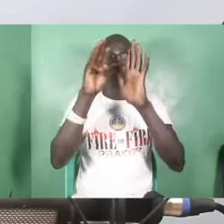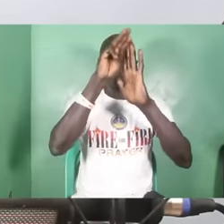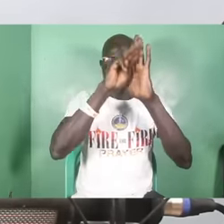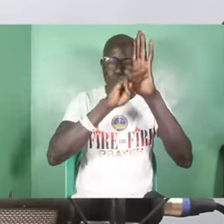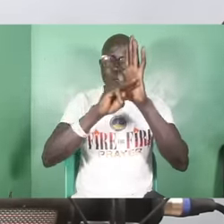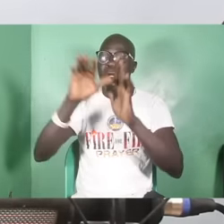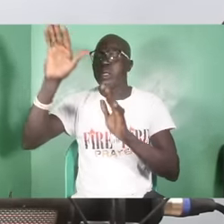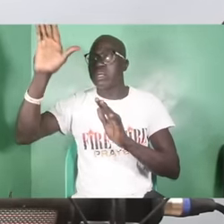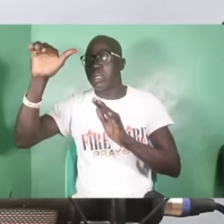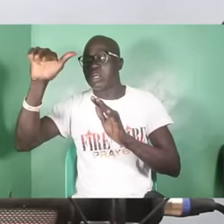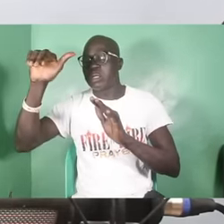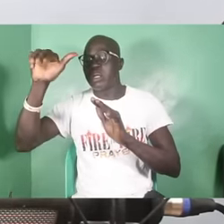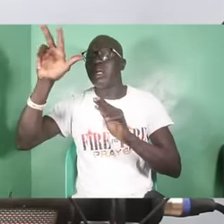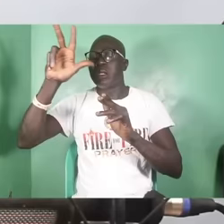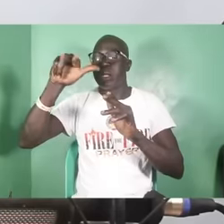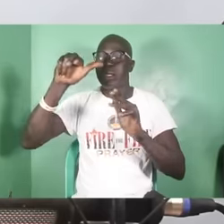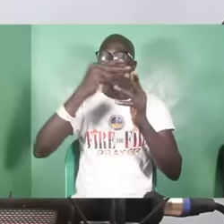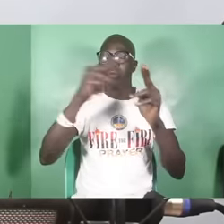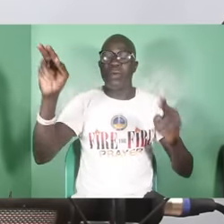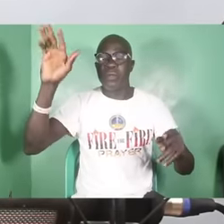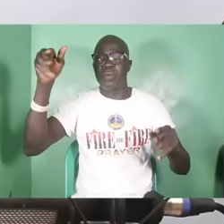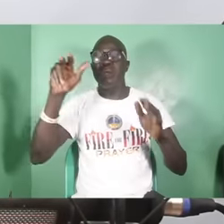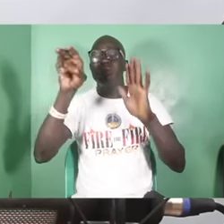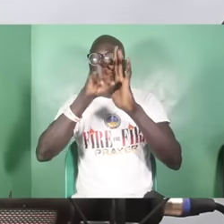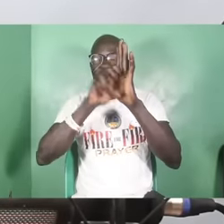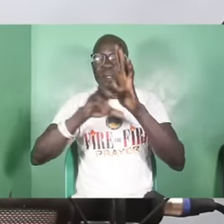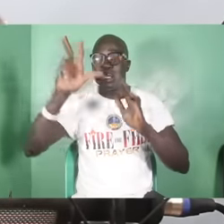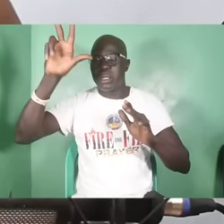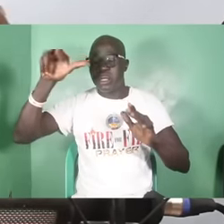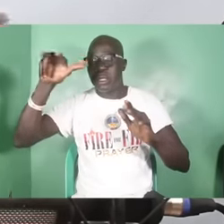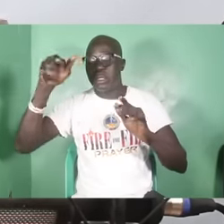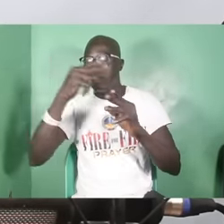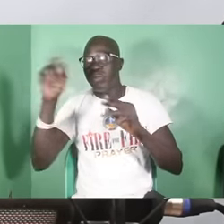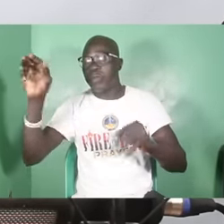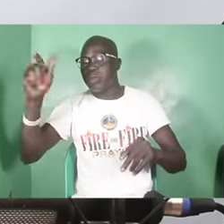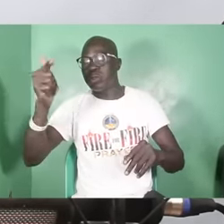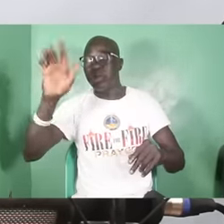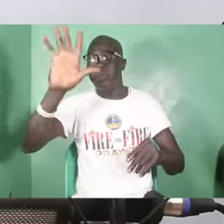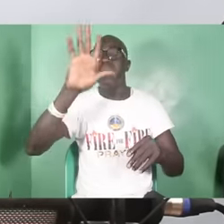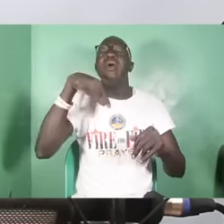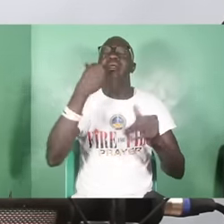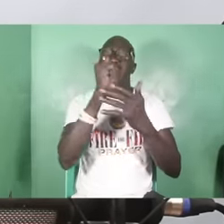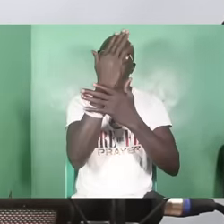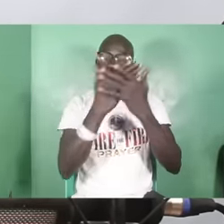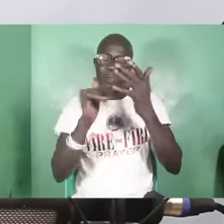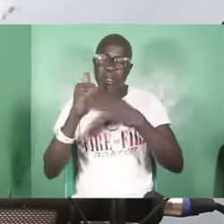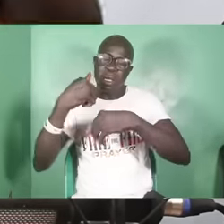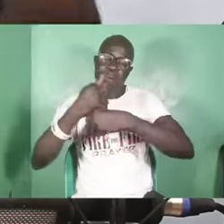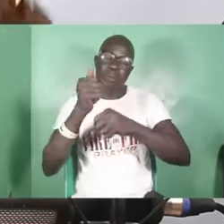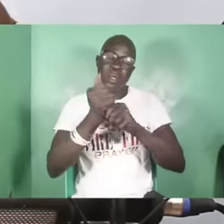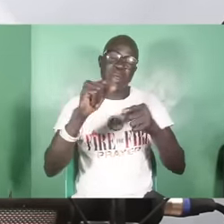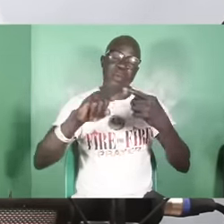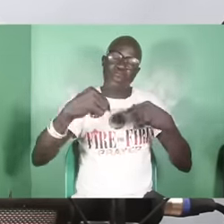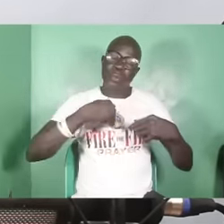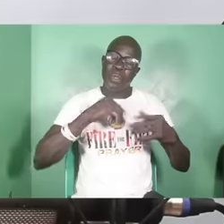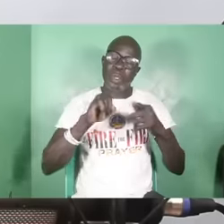of Matthew. 13:25. Chapter 13:25. Matthew. Matthew 13:25. Ori ketala. Osun kankan be. He says something. Come back me leru. That's scary. Ma pada